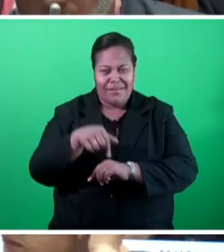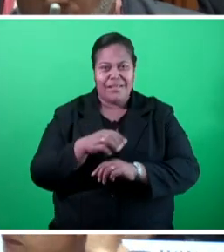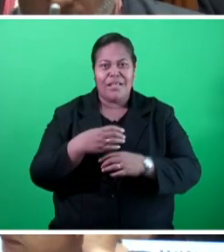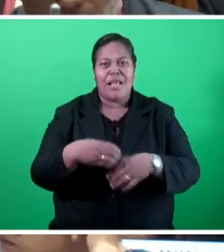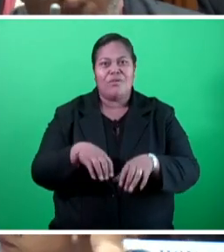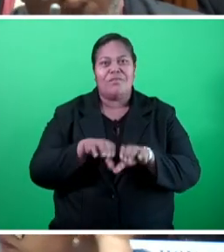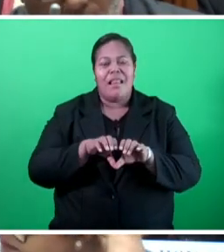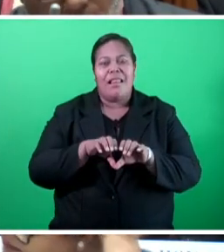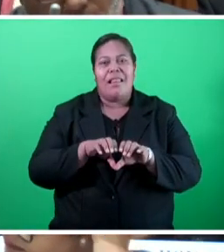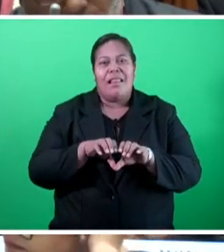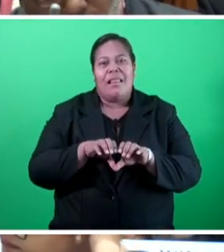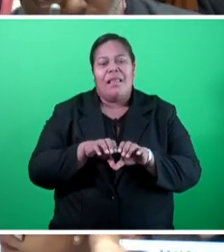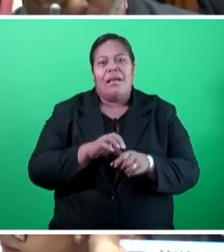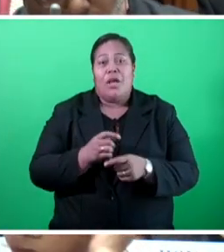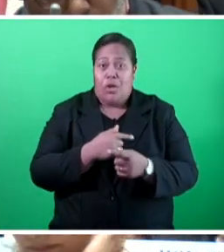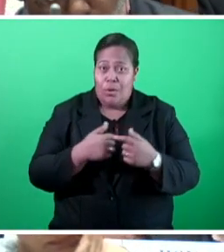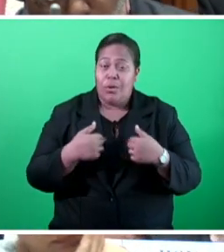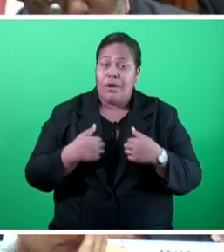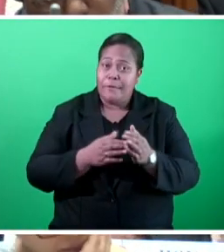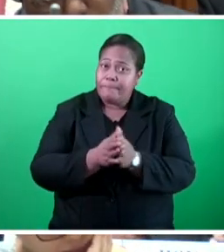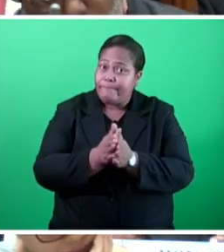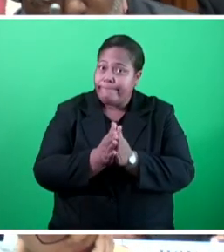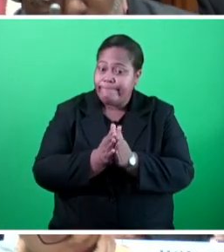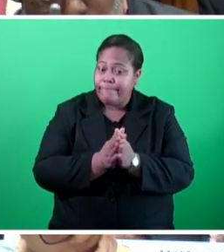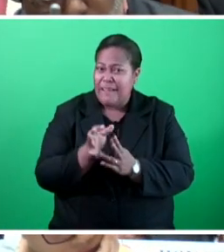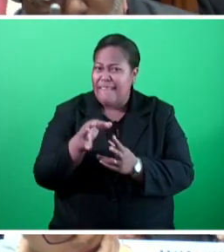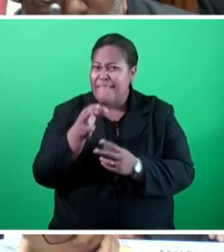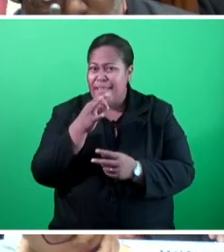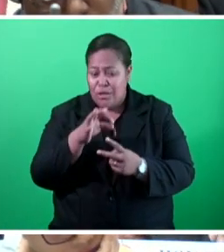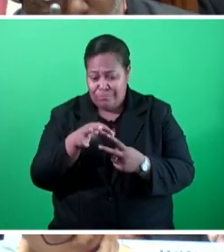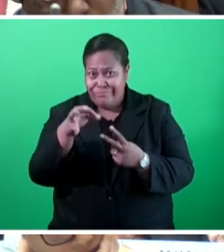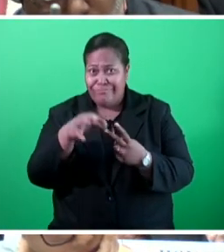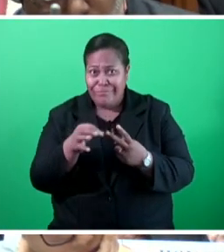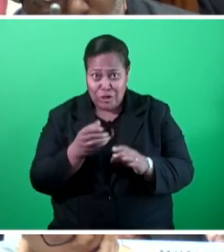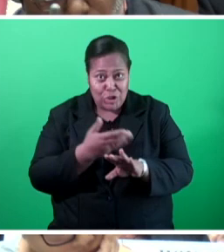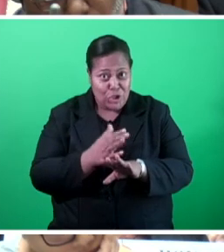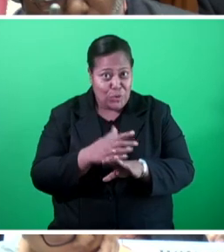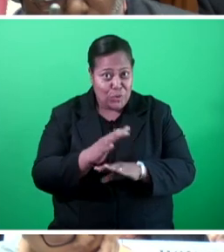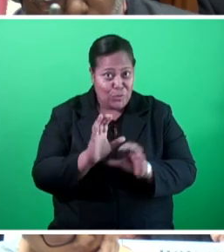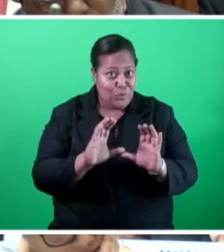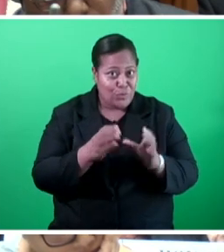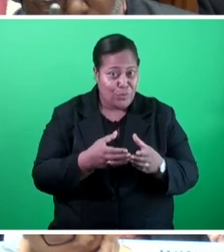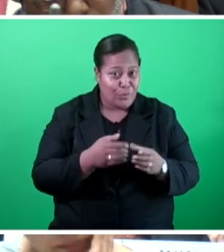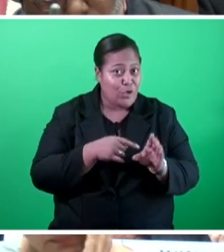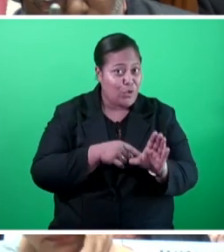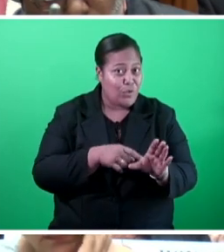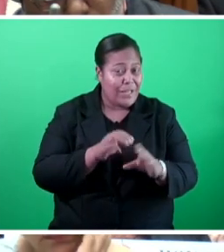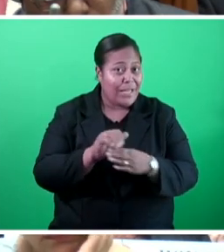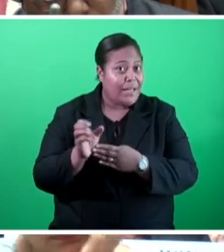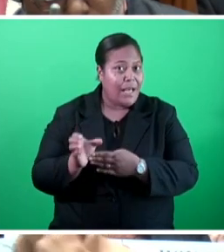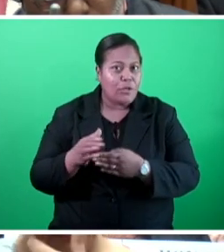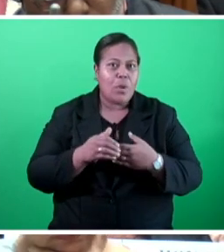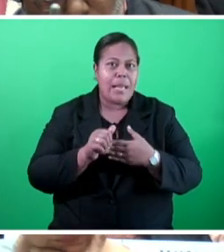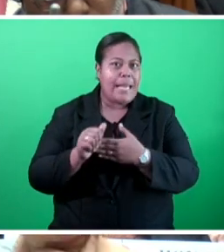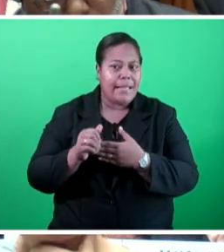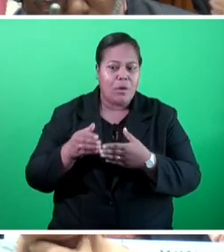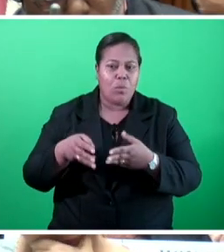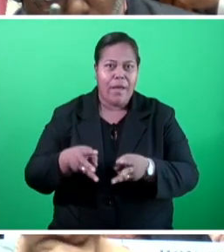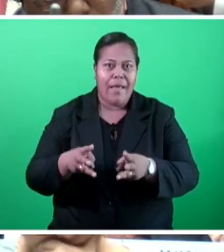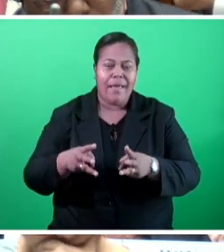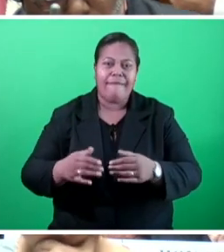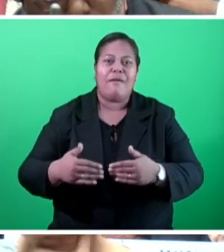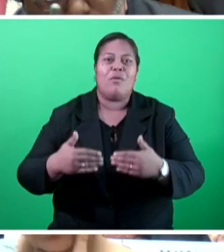And we look forward to this select group of Fijian youth leaders to lead the way forward as we seek to broaden